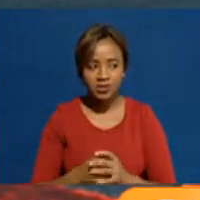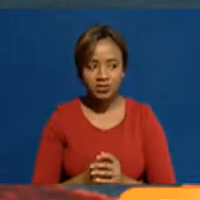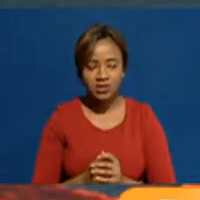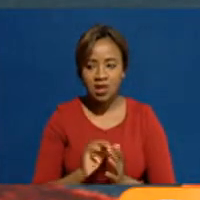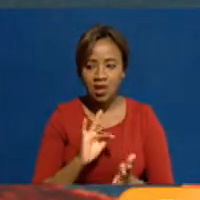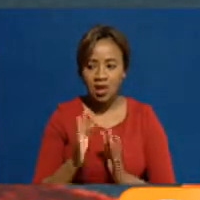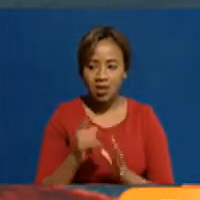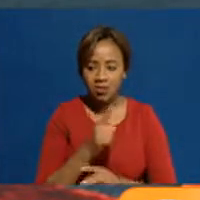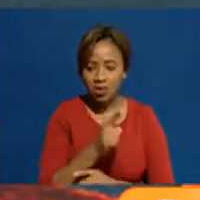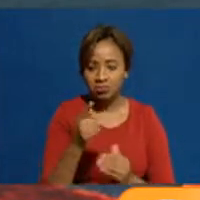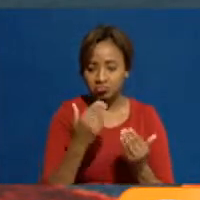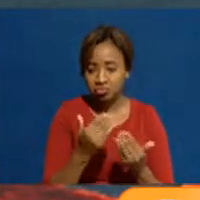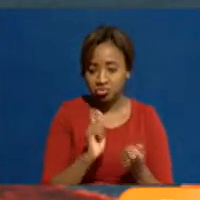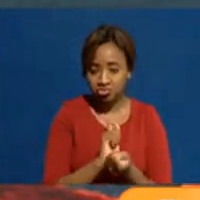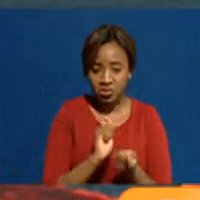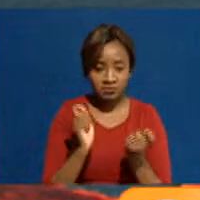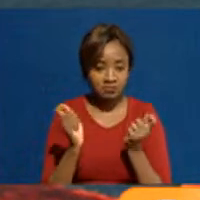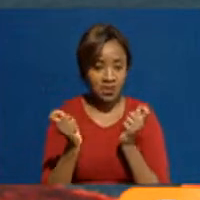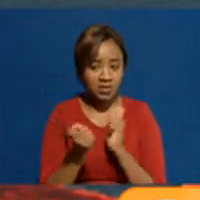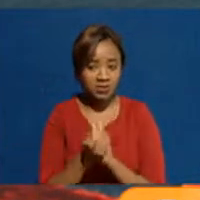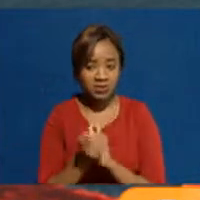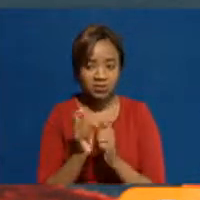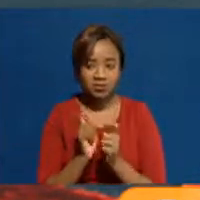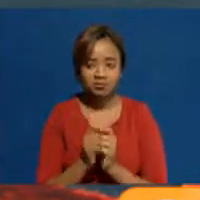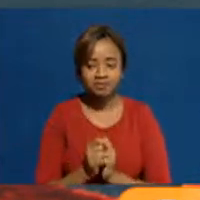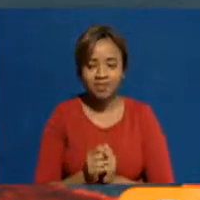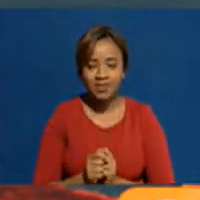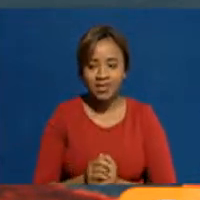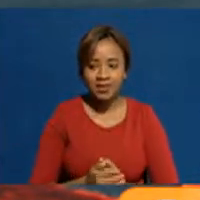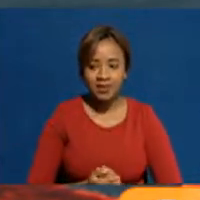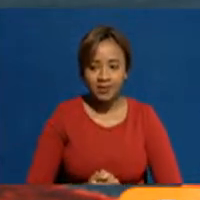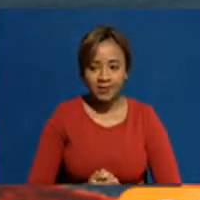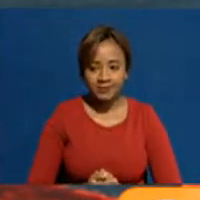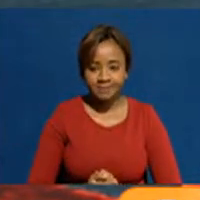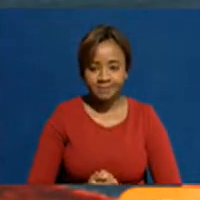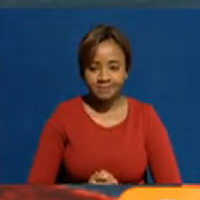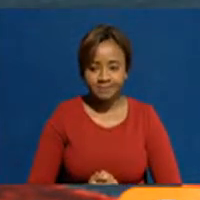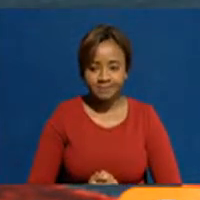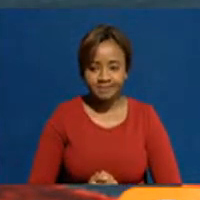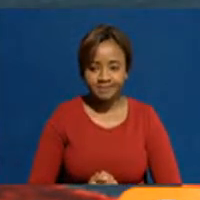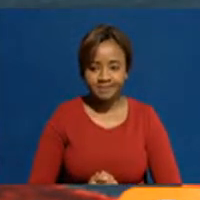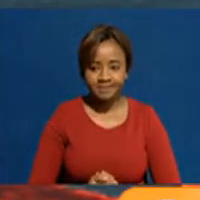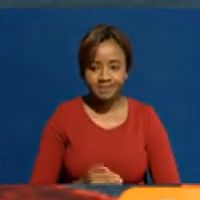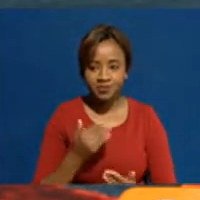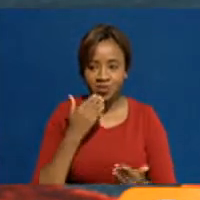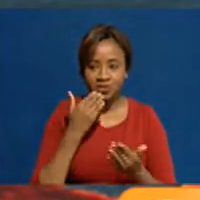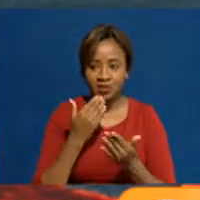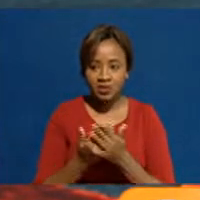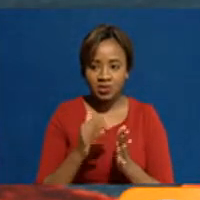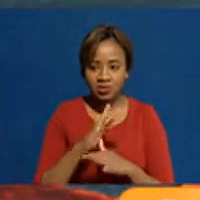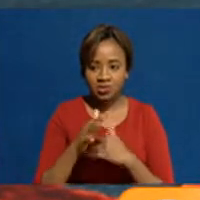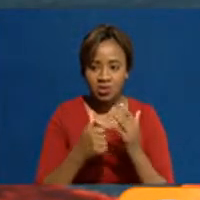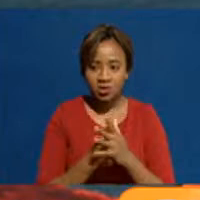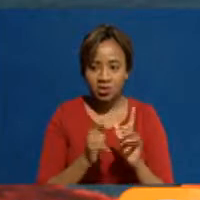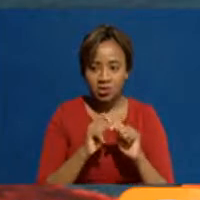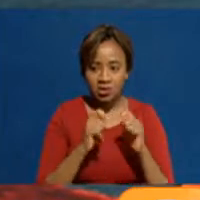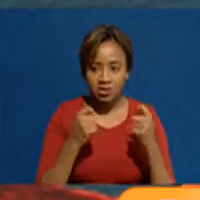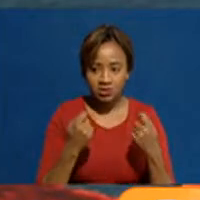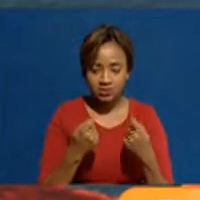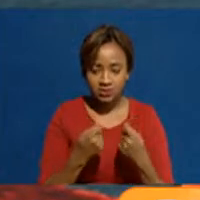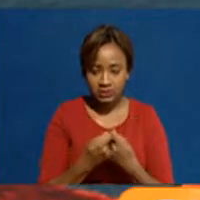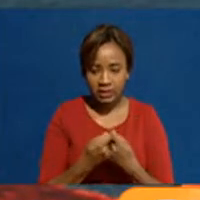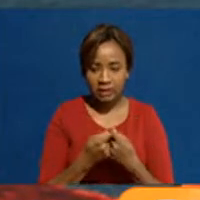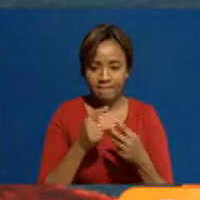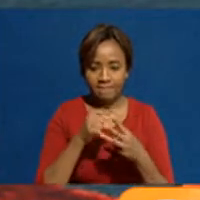adapt and adjust to the changes. That's all the time we have here on Citizen Weekend. Thank you so much to Jacqueline, to Hannah, and to